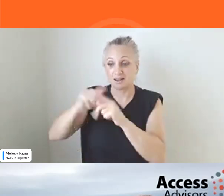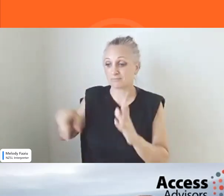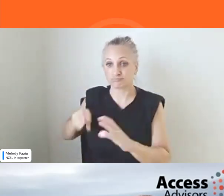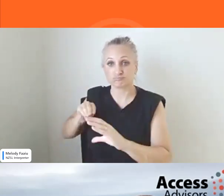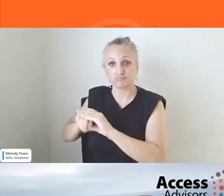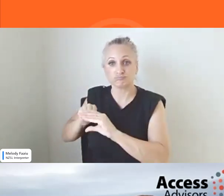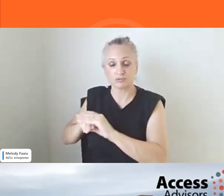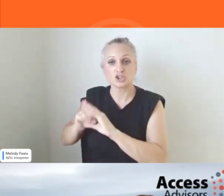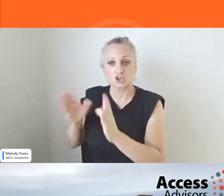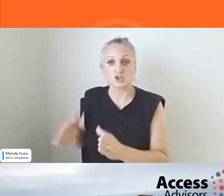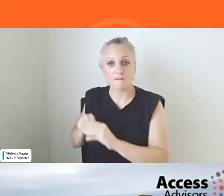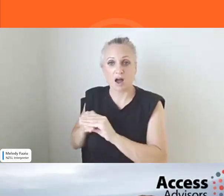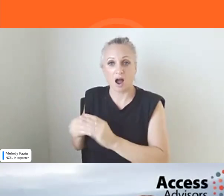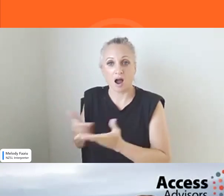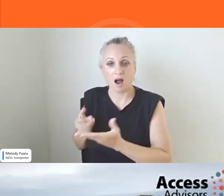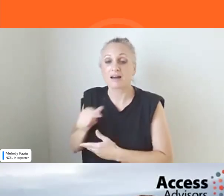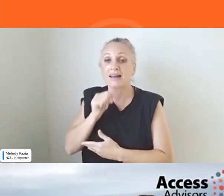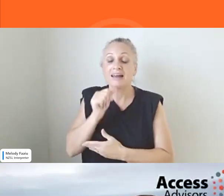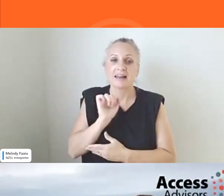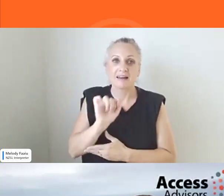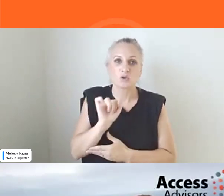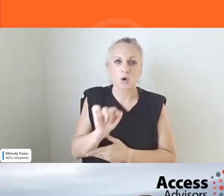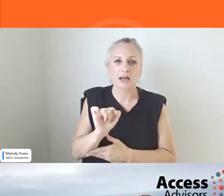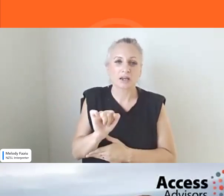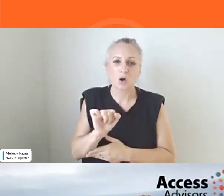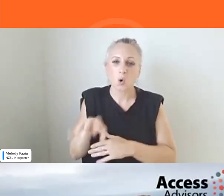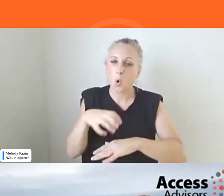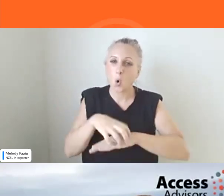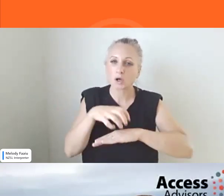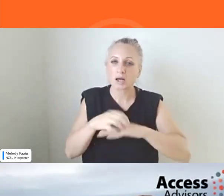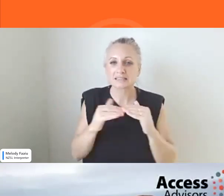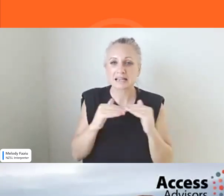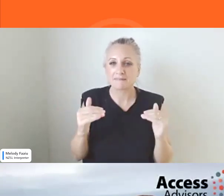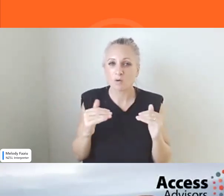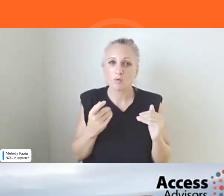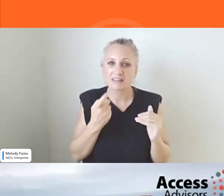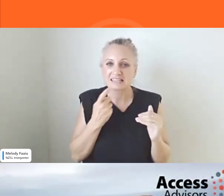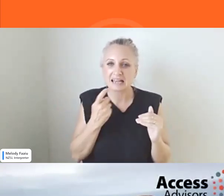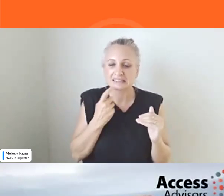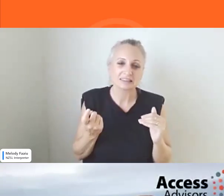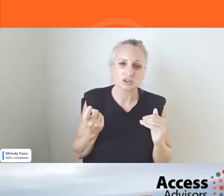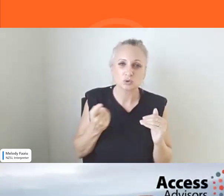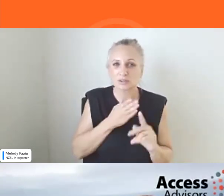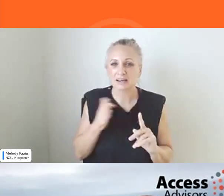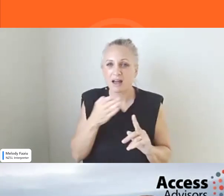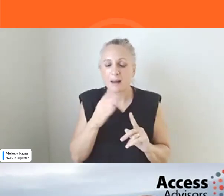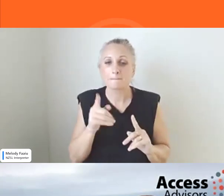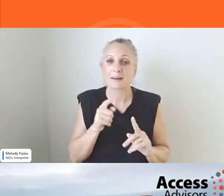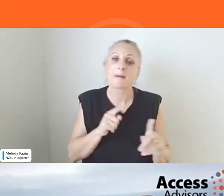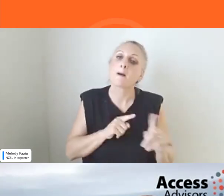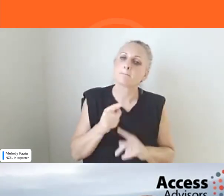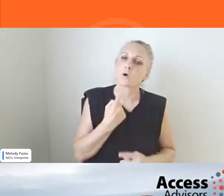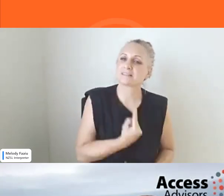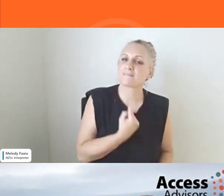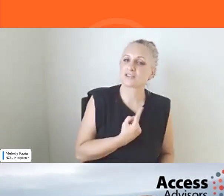at an organization level, that's not too hard to get around, but for most individuals, they won't do that. So